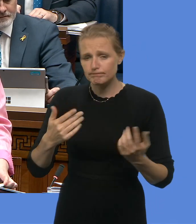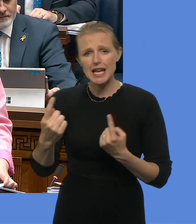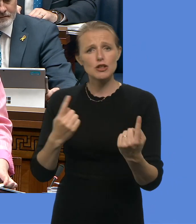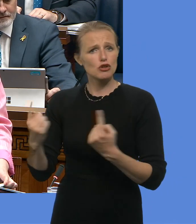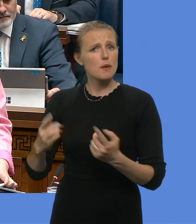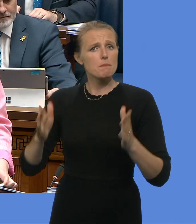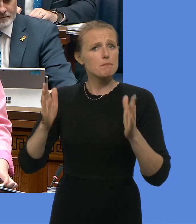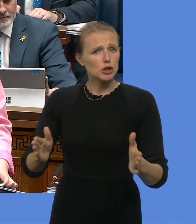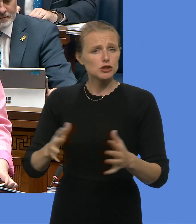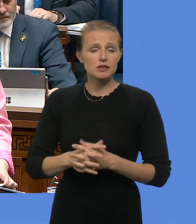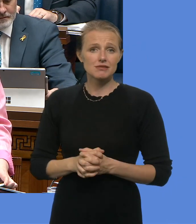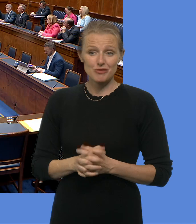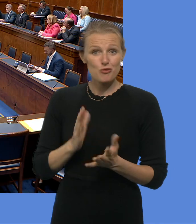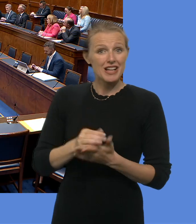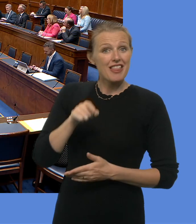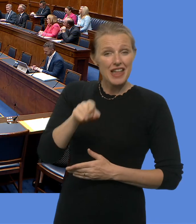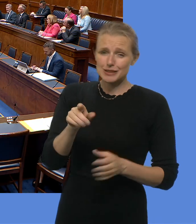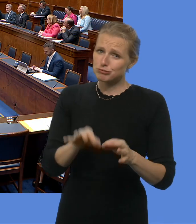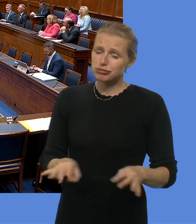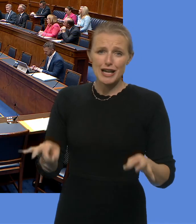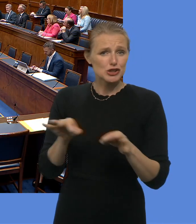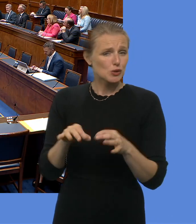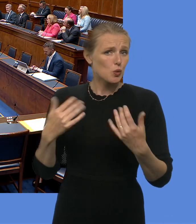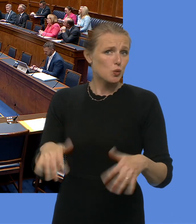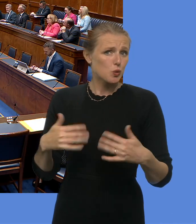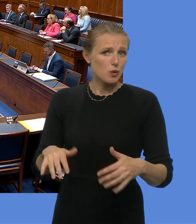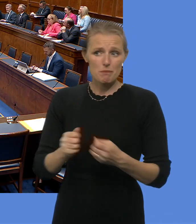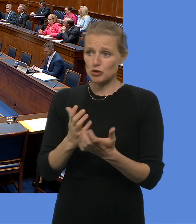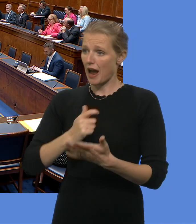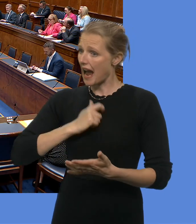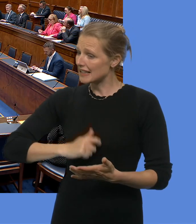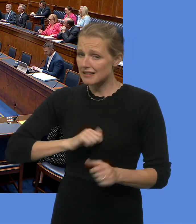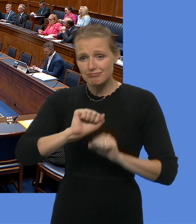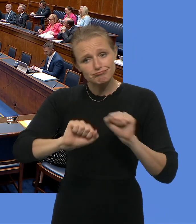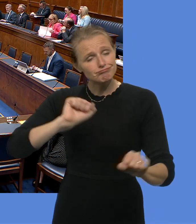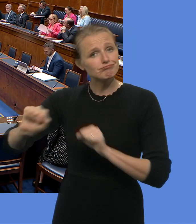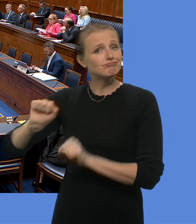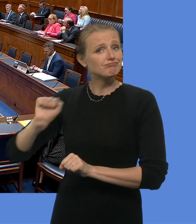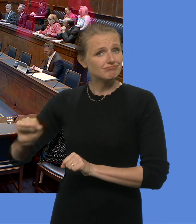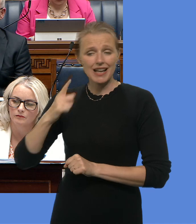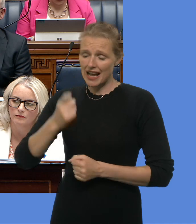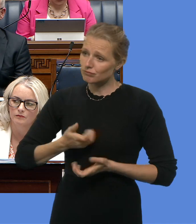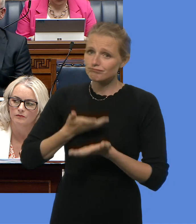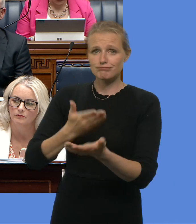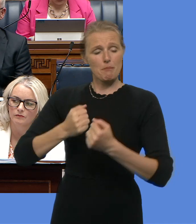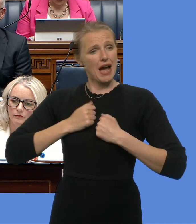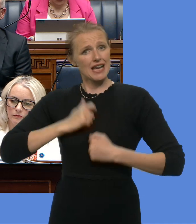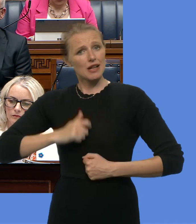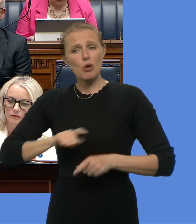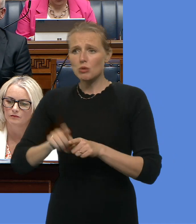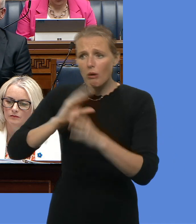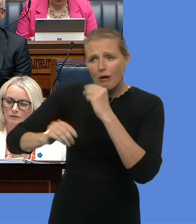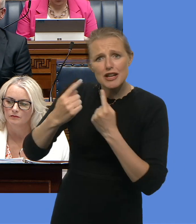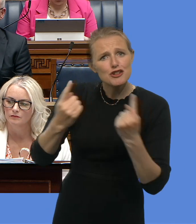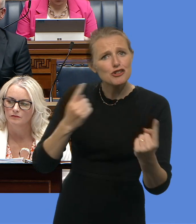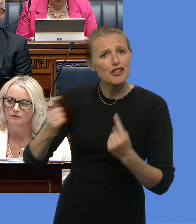something that is precious in our society in terms of all of our identities and the right to be able to explore those, to learn about them and to express